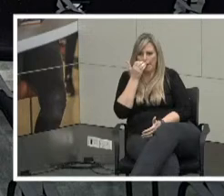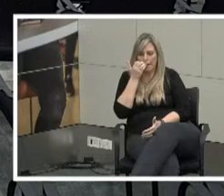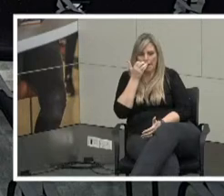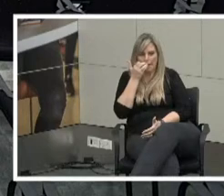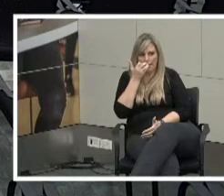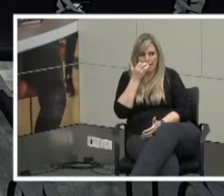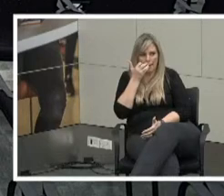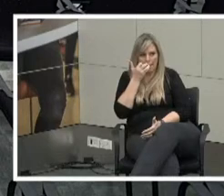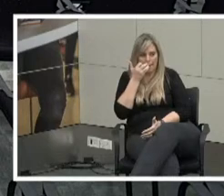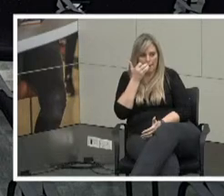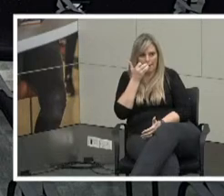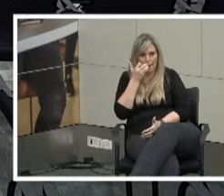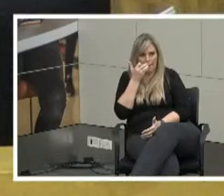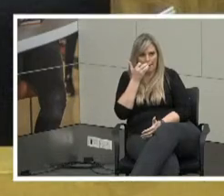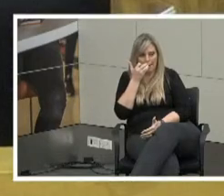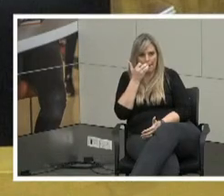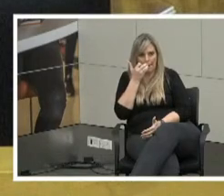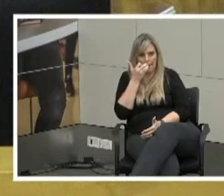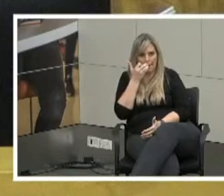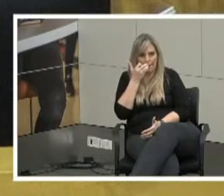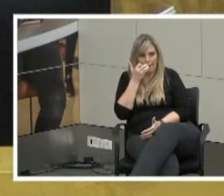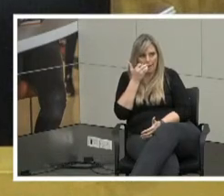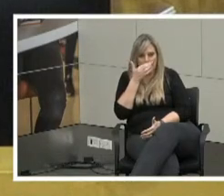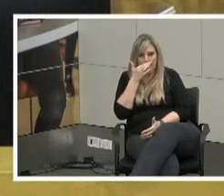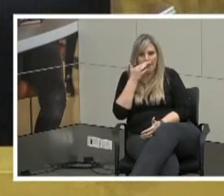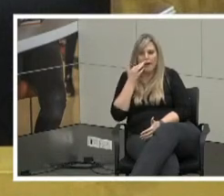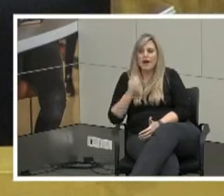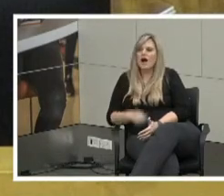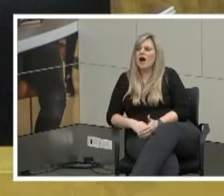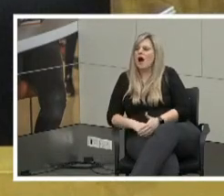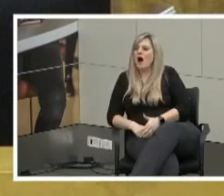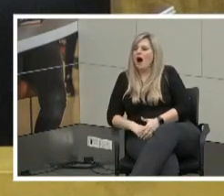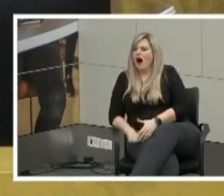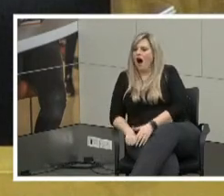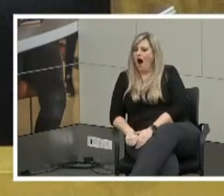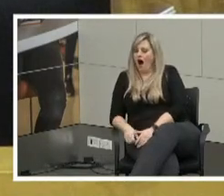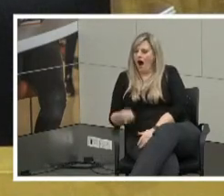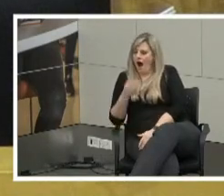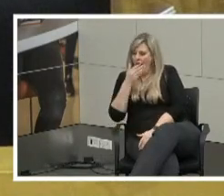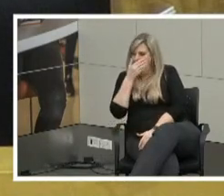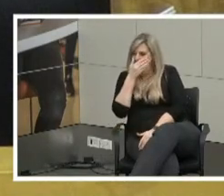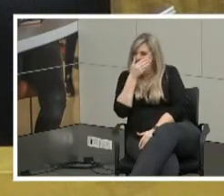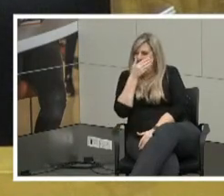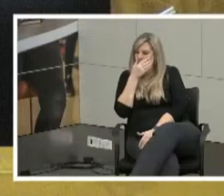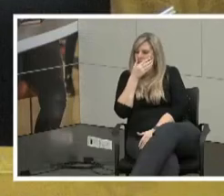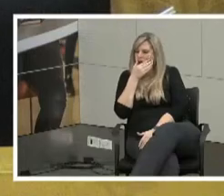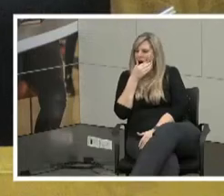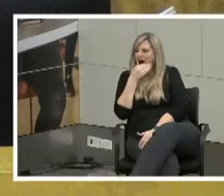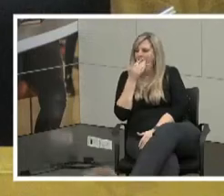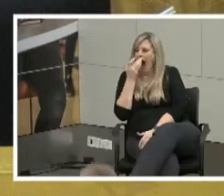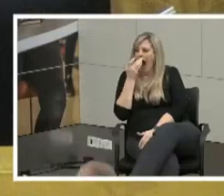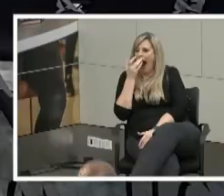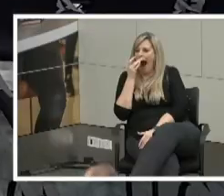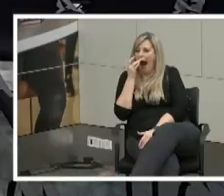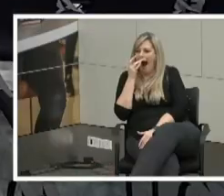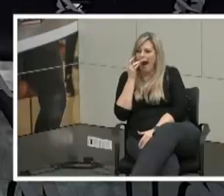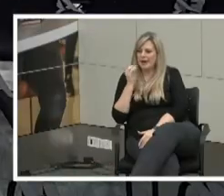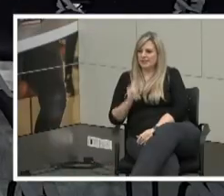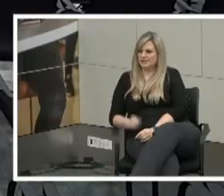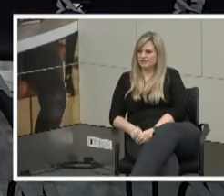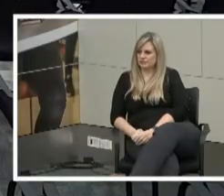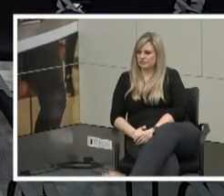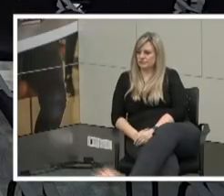end our next speaker is Joan new house Joan new house oh yes ma'am